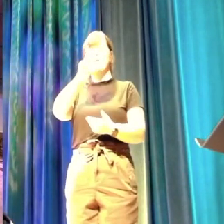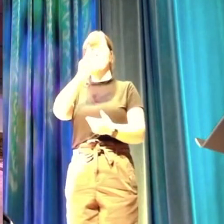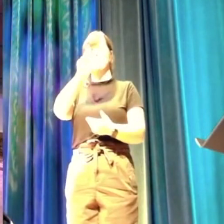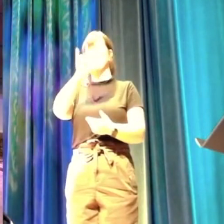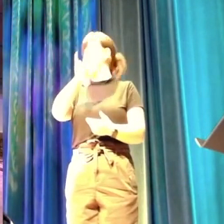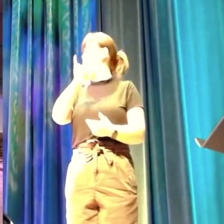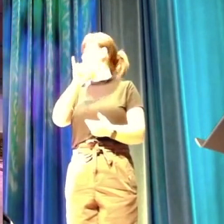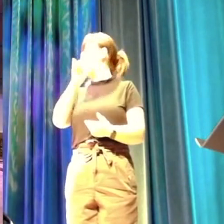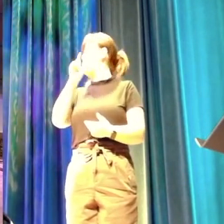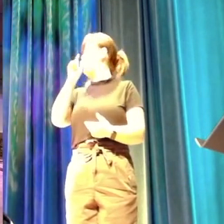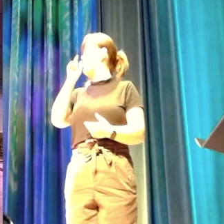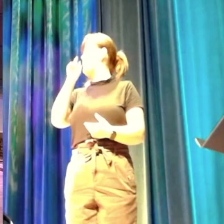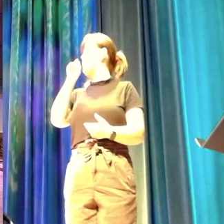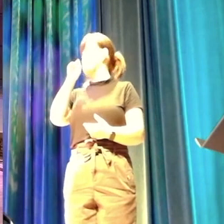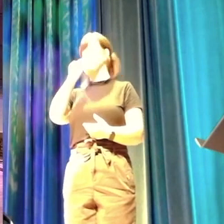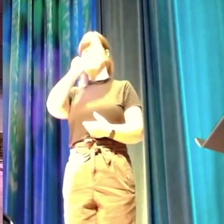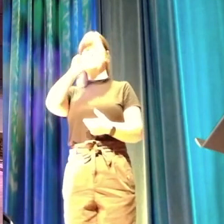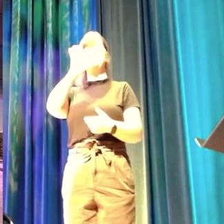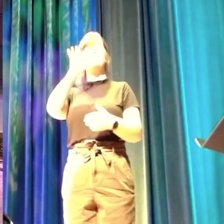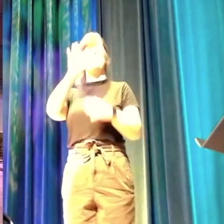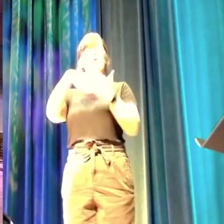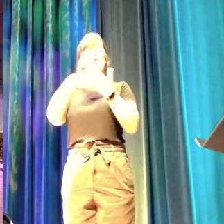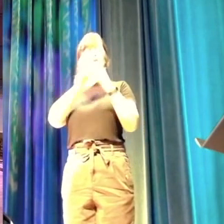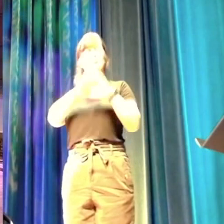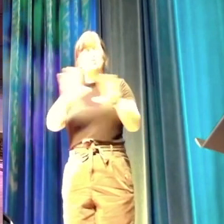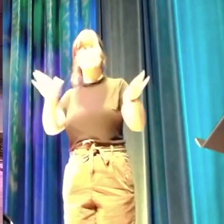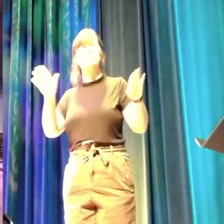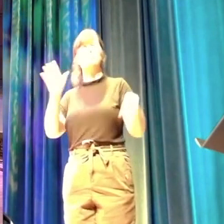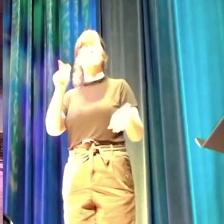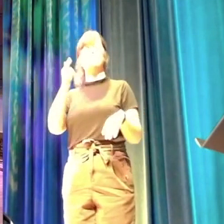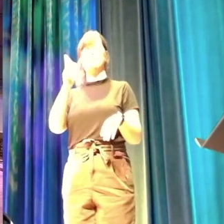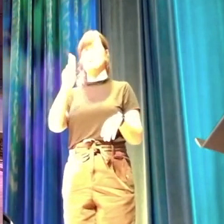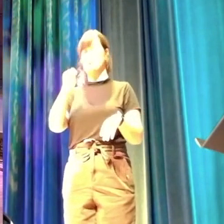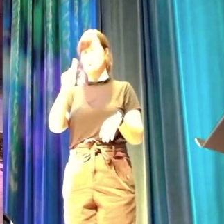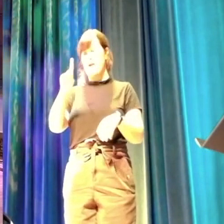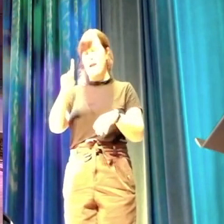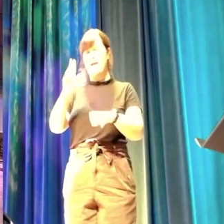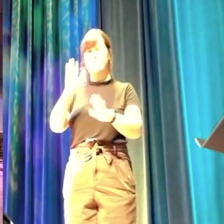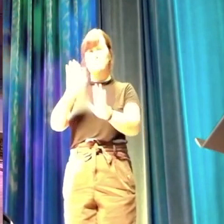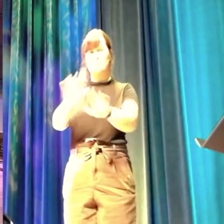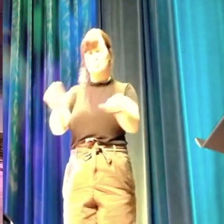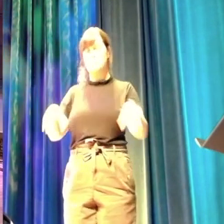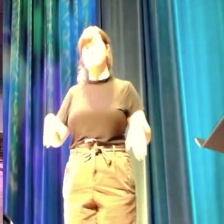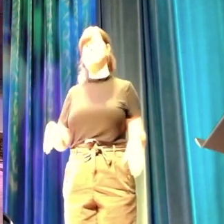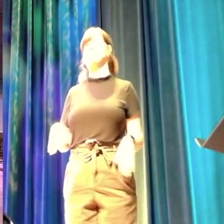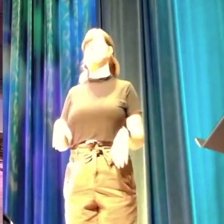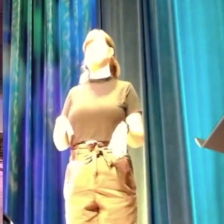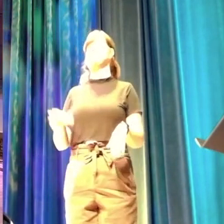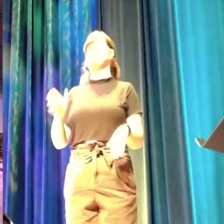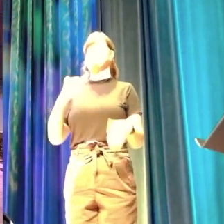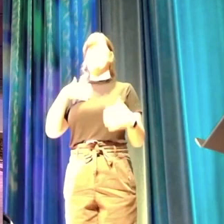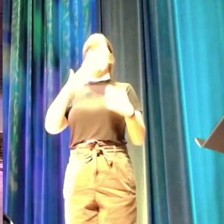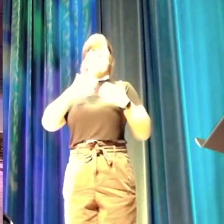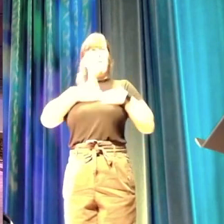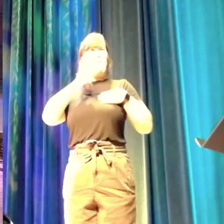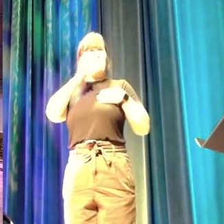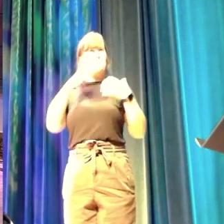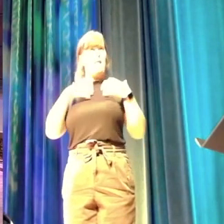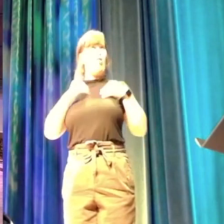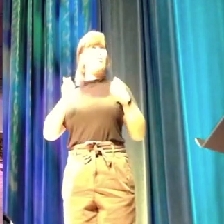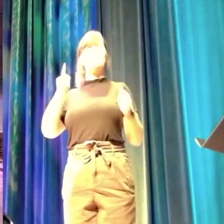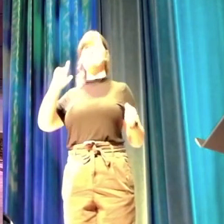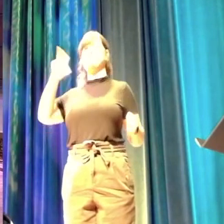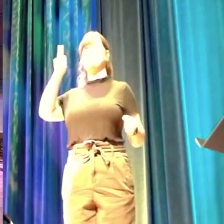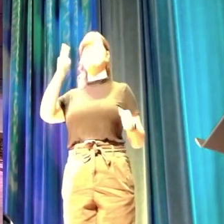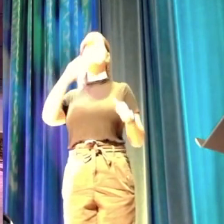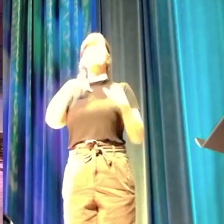and all our children, our grandchildren, and I'm grateful for my health and